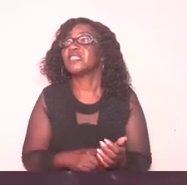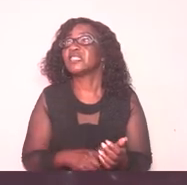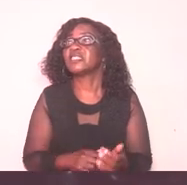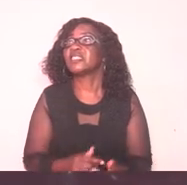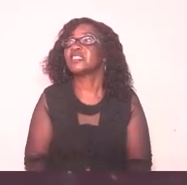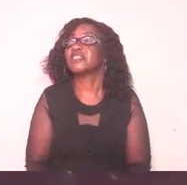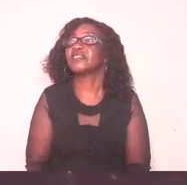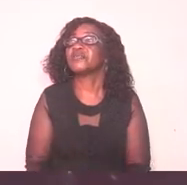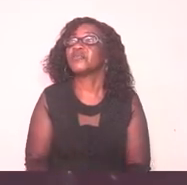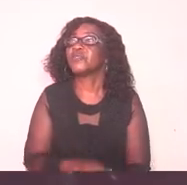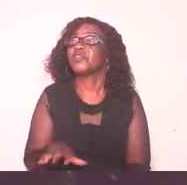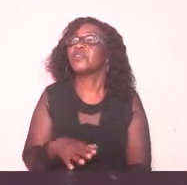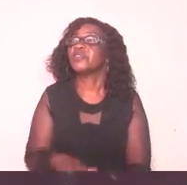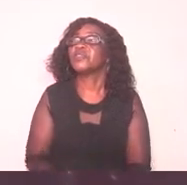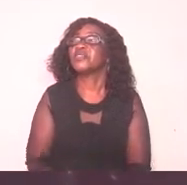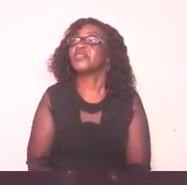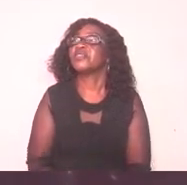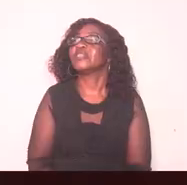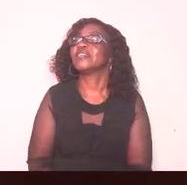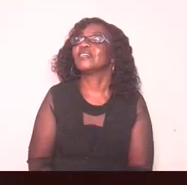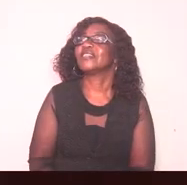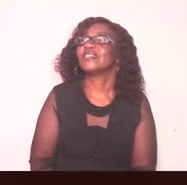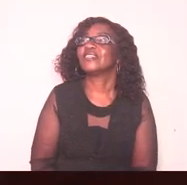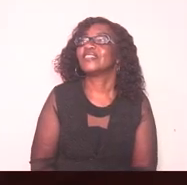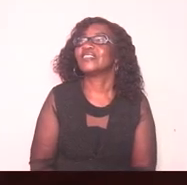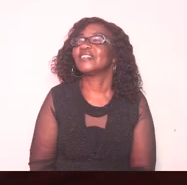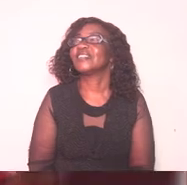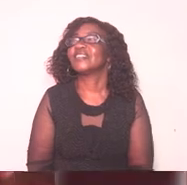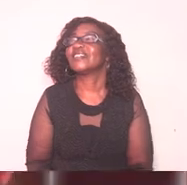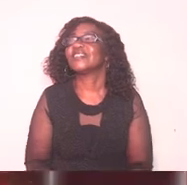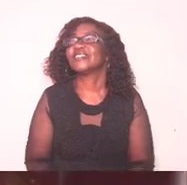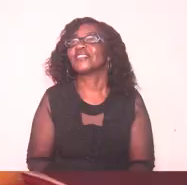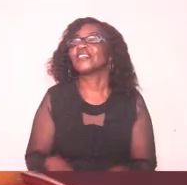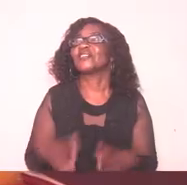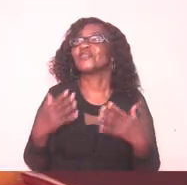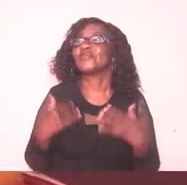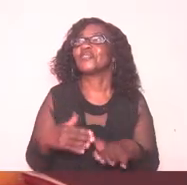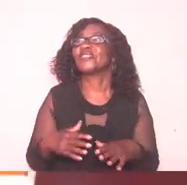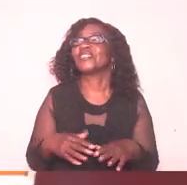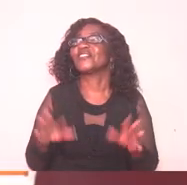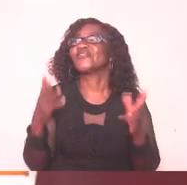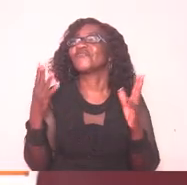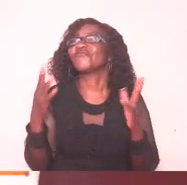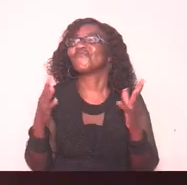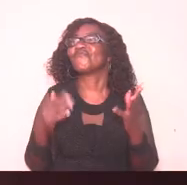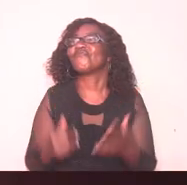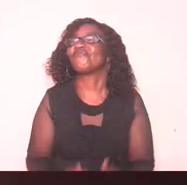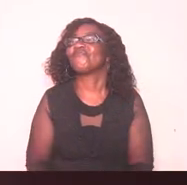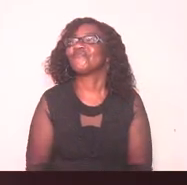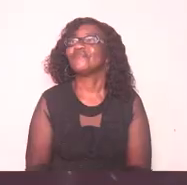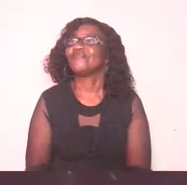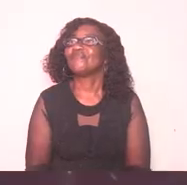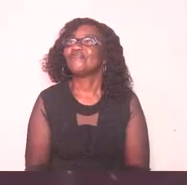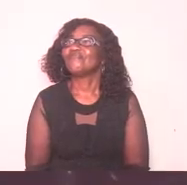though, all our participants are looking quite dapper today. Just a round of applause for you guys. You're looking